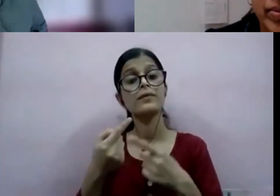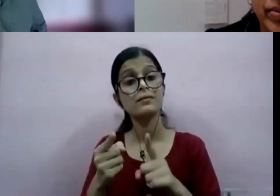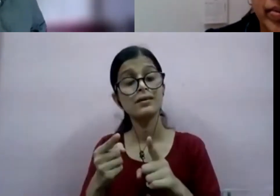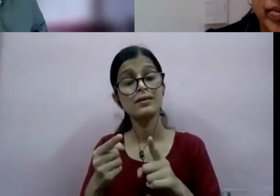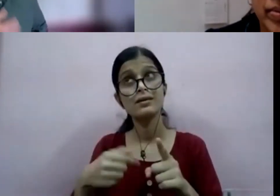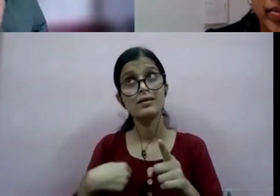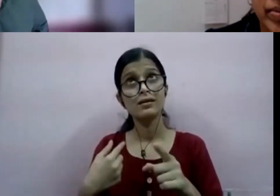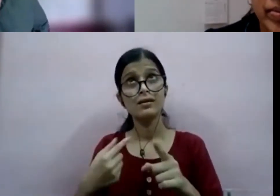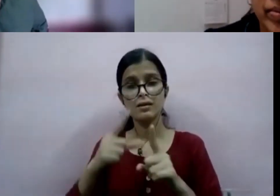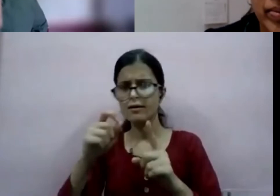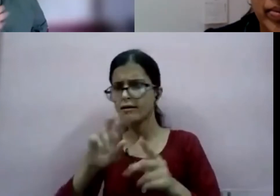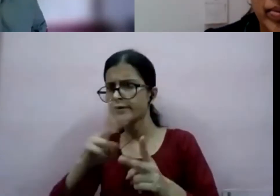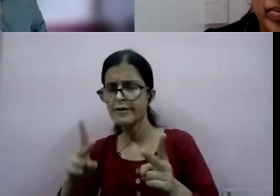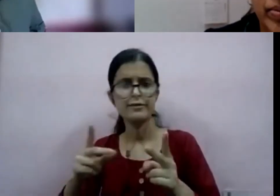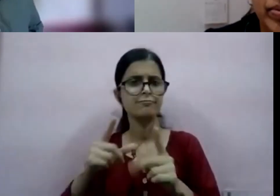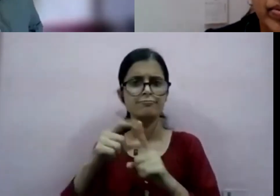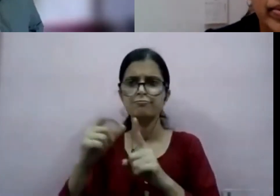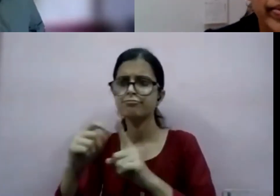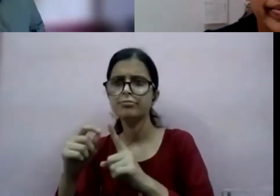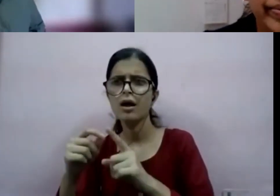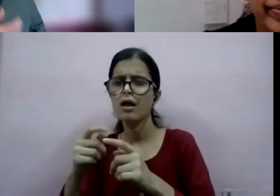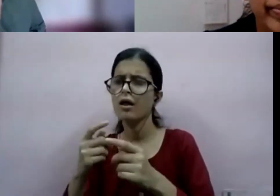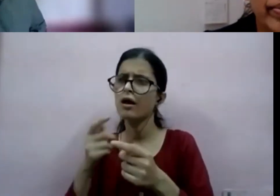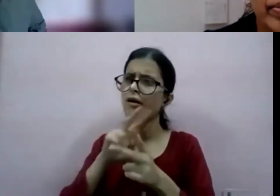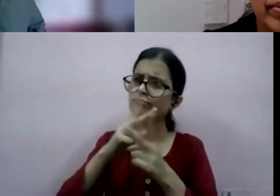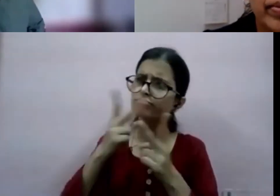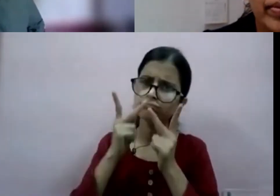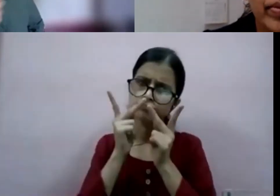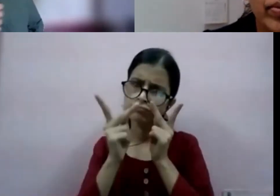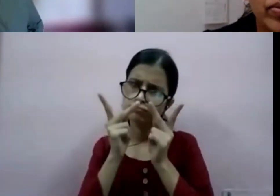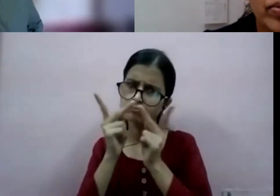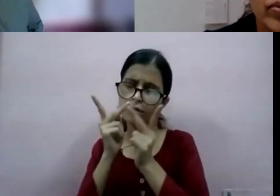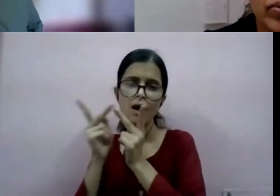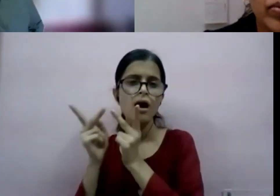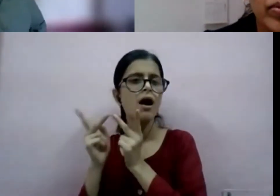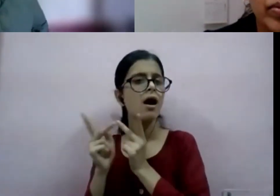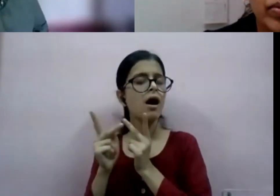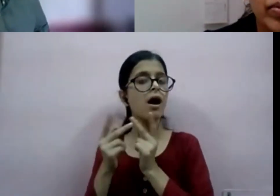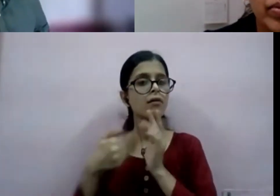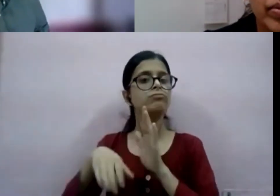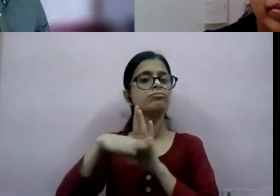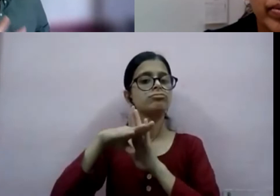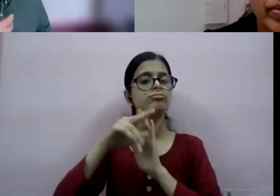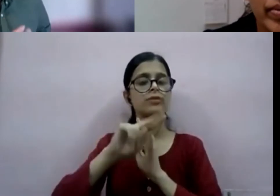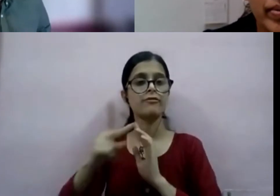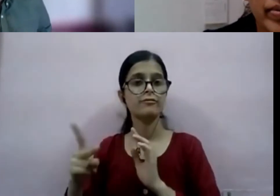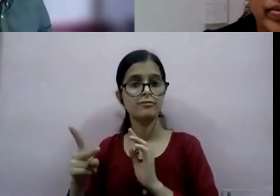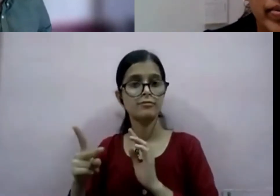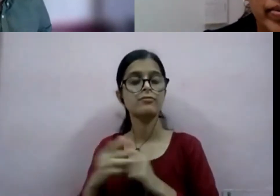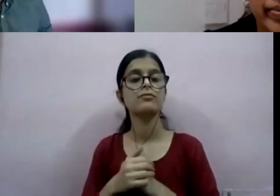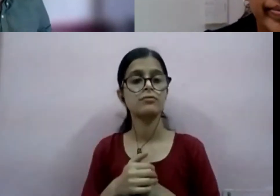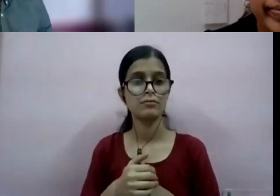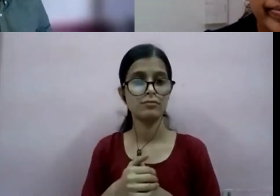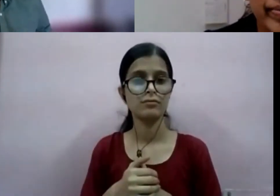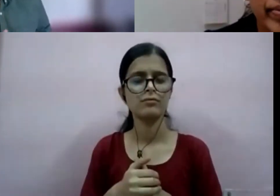other things as well that go around it. And so you have to look at these different levels. So discourse analysis provides one way in, and it's an important